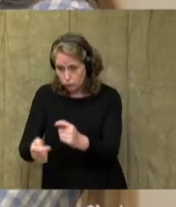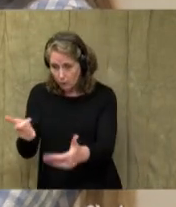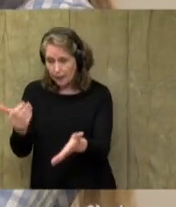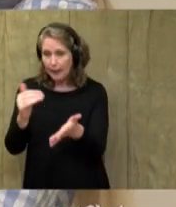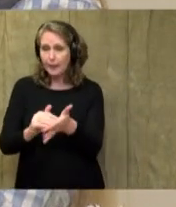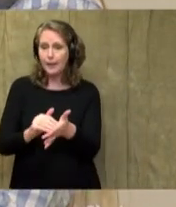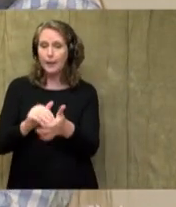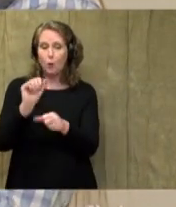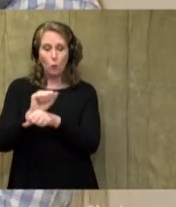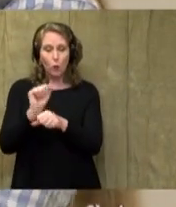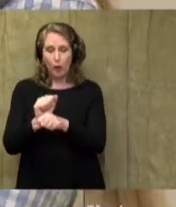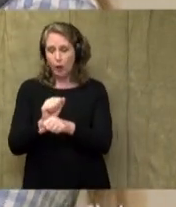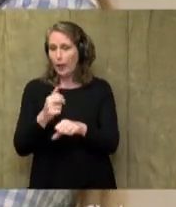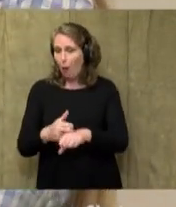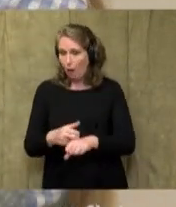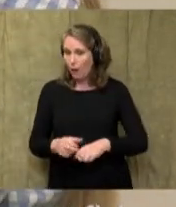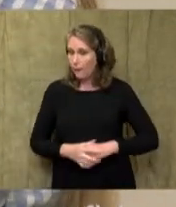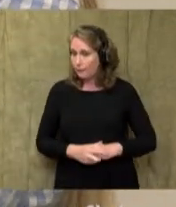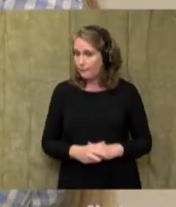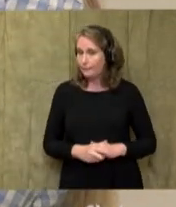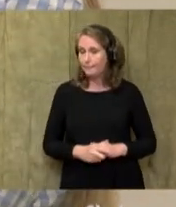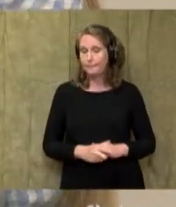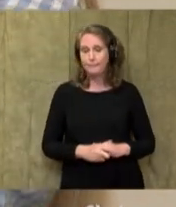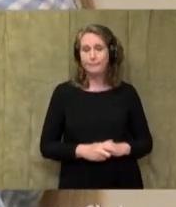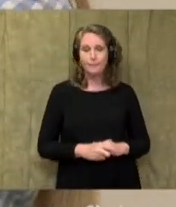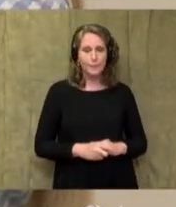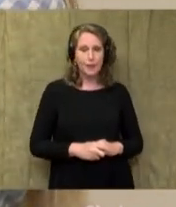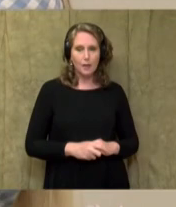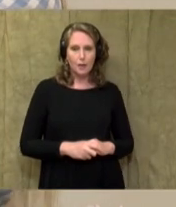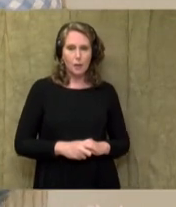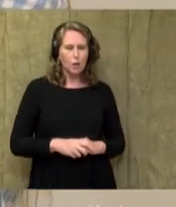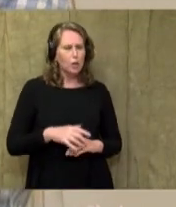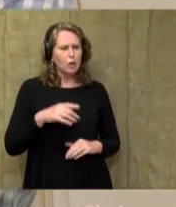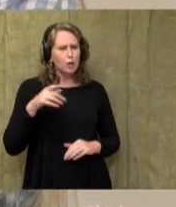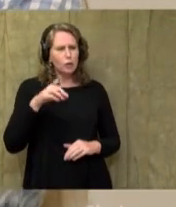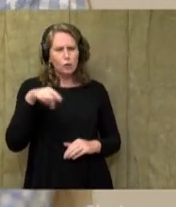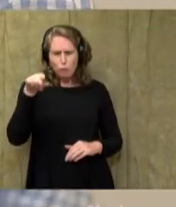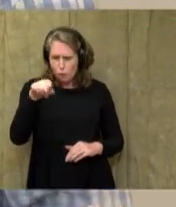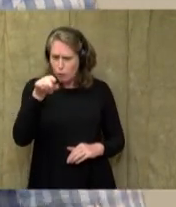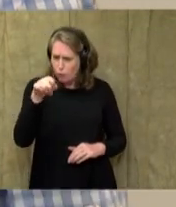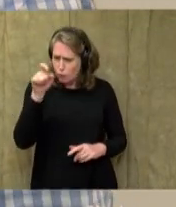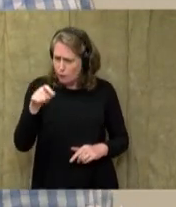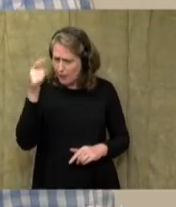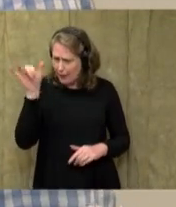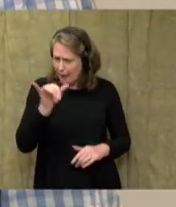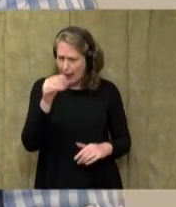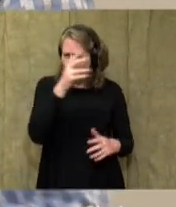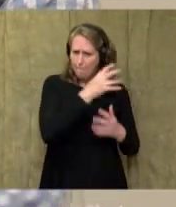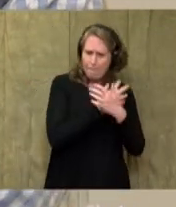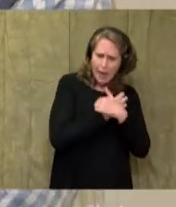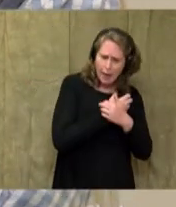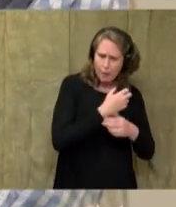Working hard all in a day's work. Do you think you should be like Bear or like the hares?